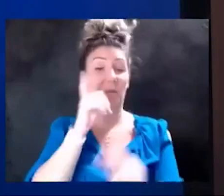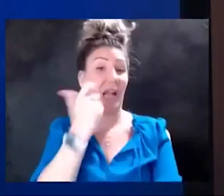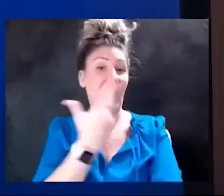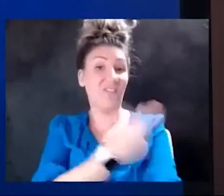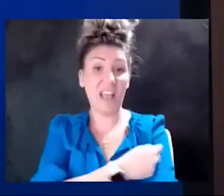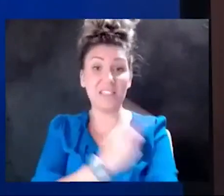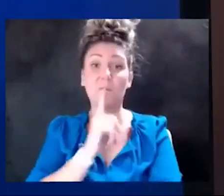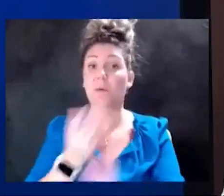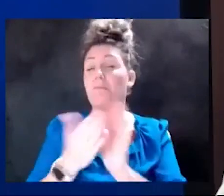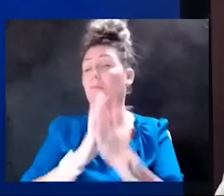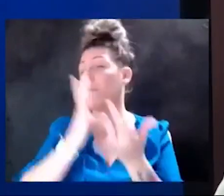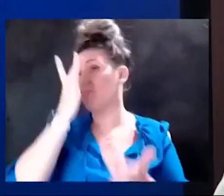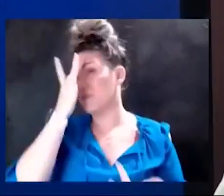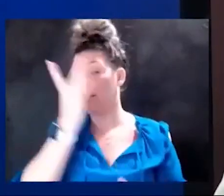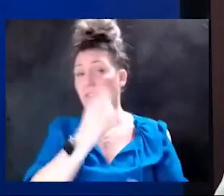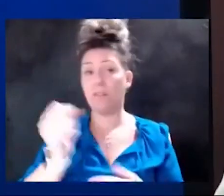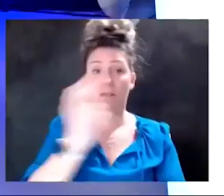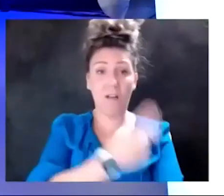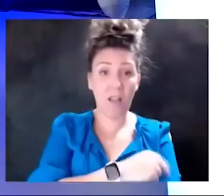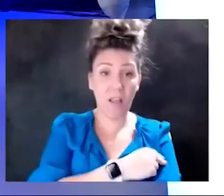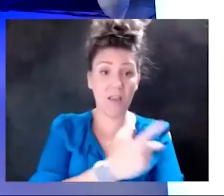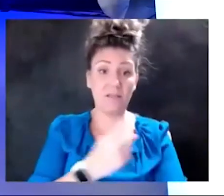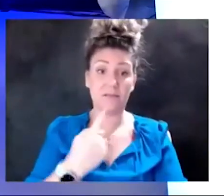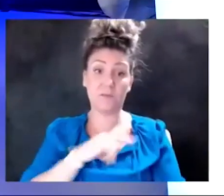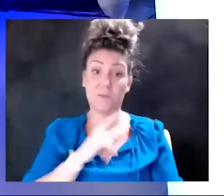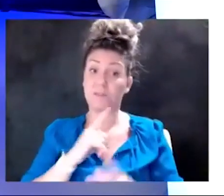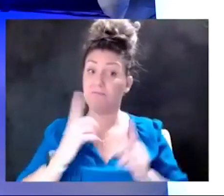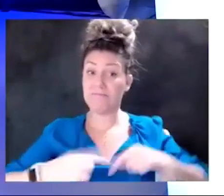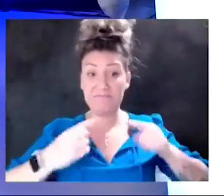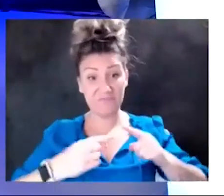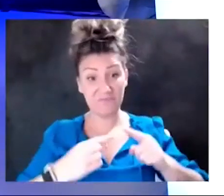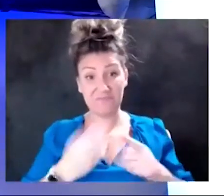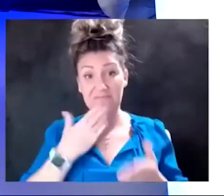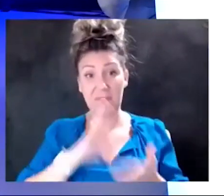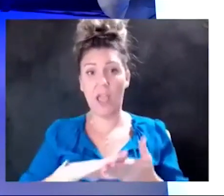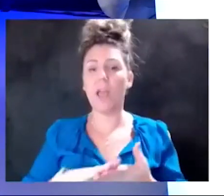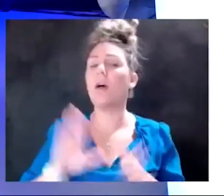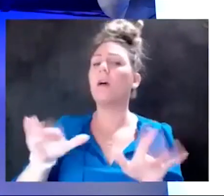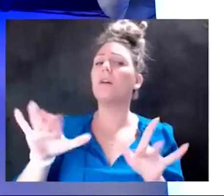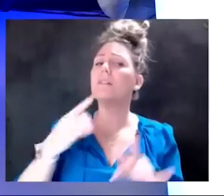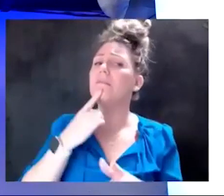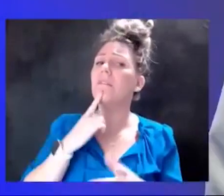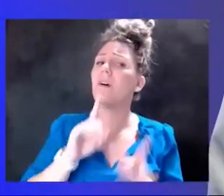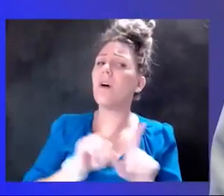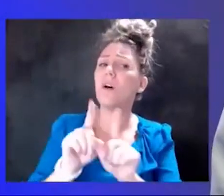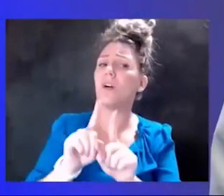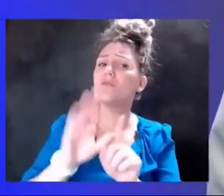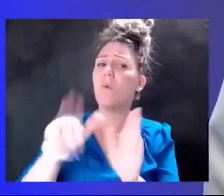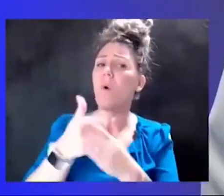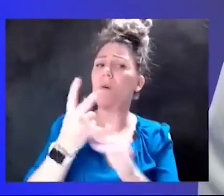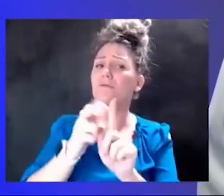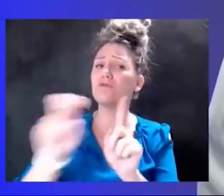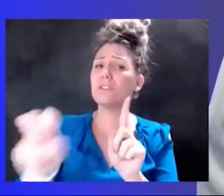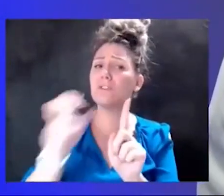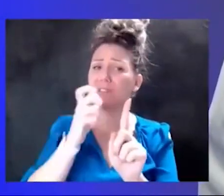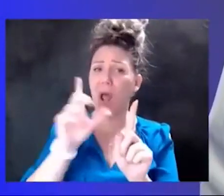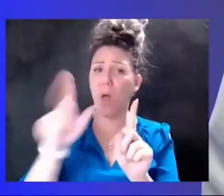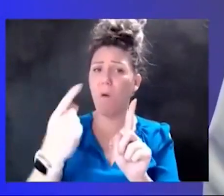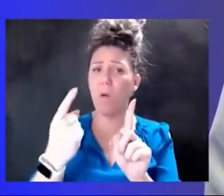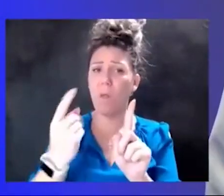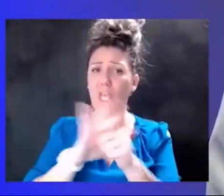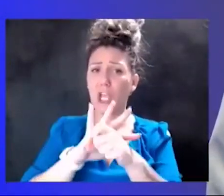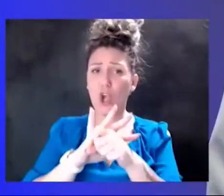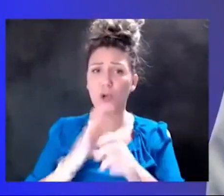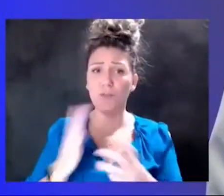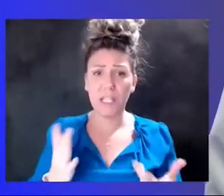be hospitalized. Yeah. We could get in trouble. Yeah, and I think we should state, too, all of the transfers are not just for COVID. They are for things that could